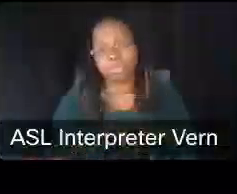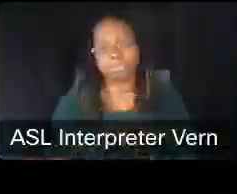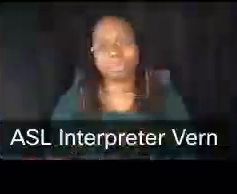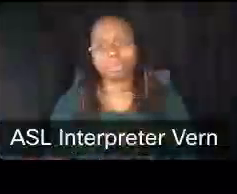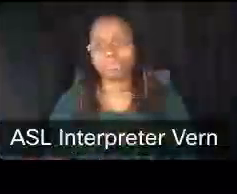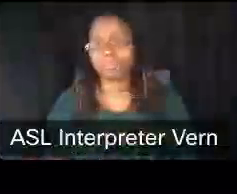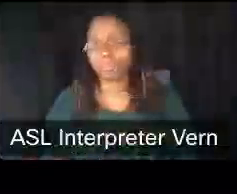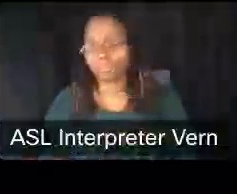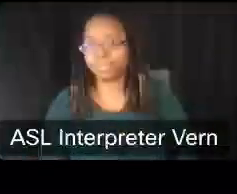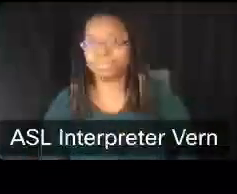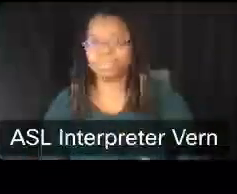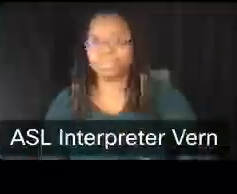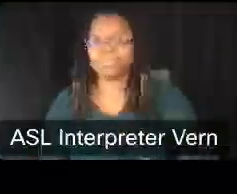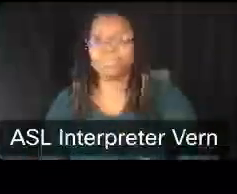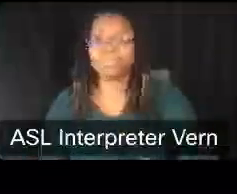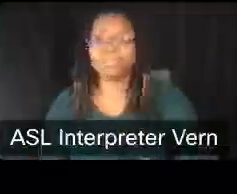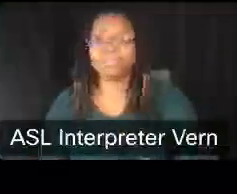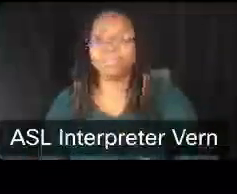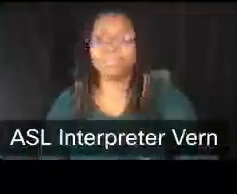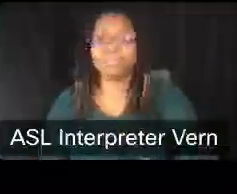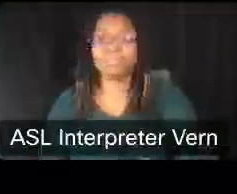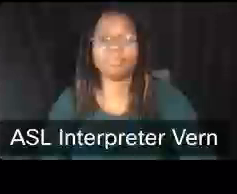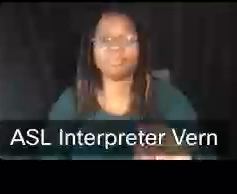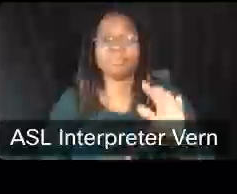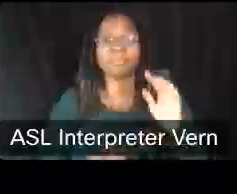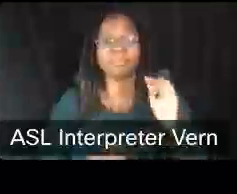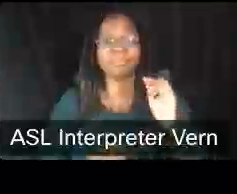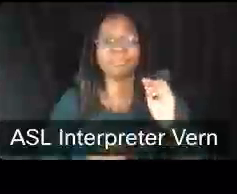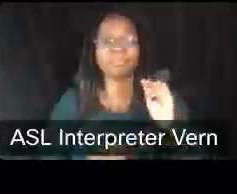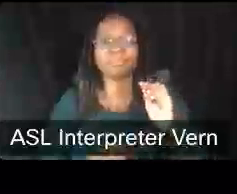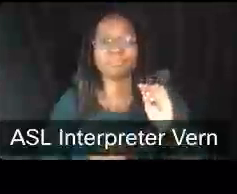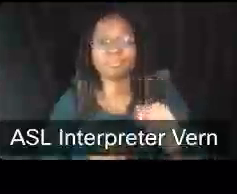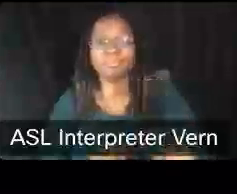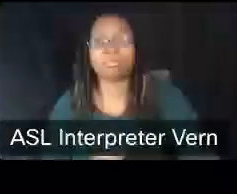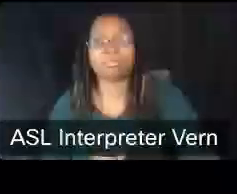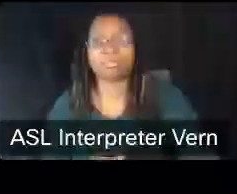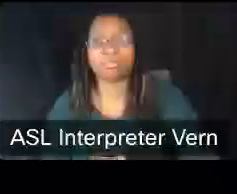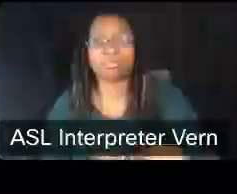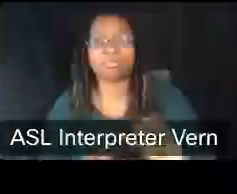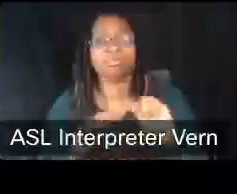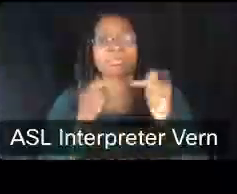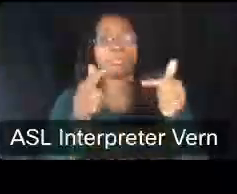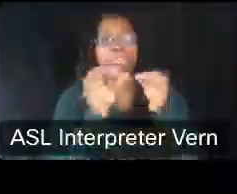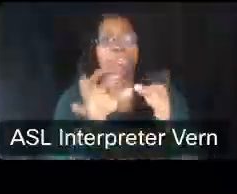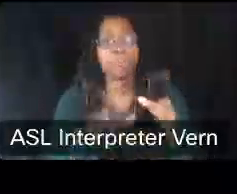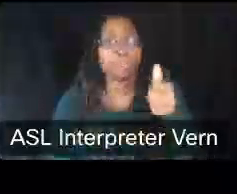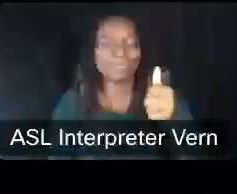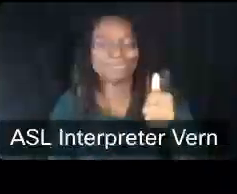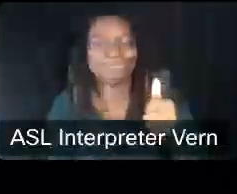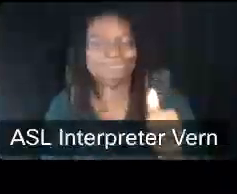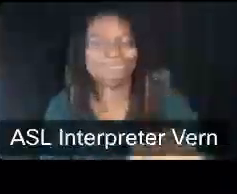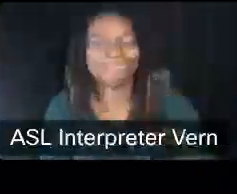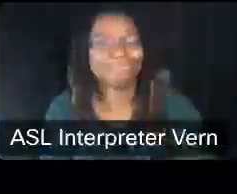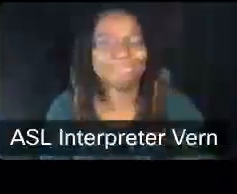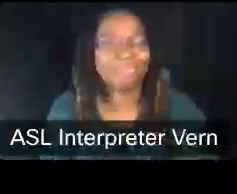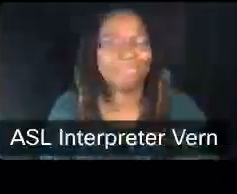you're describing, Kathy, goes along with this question in the chat. Mm. um, it states, I work with